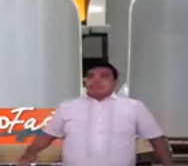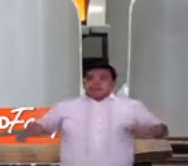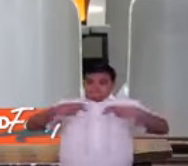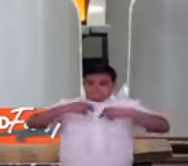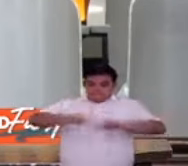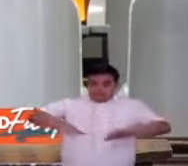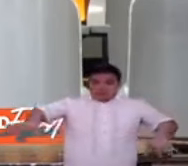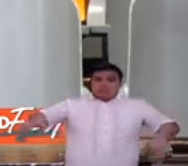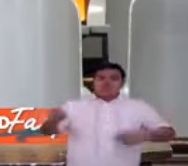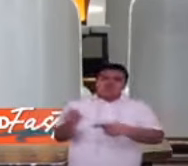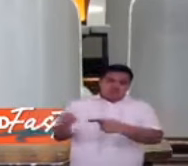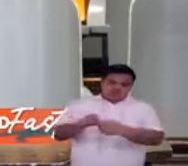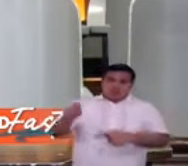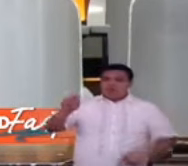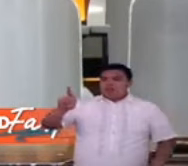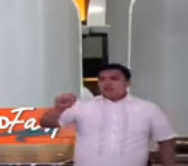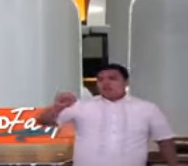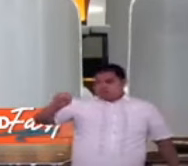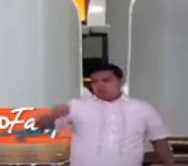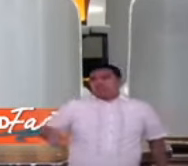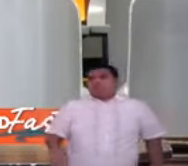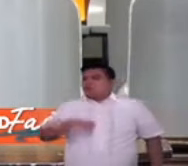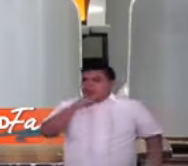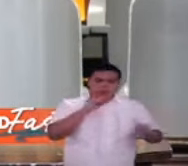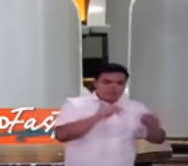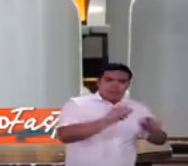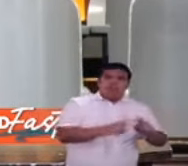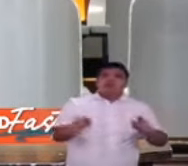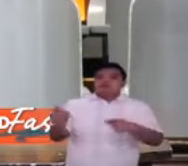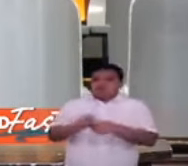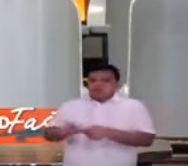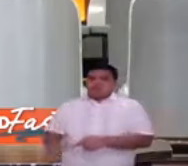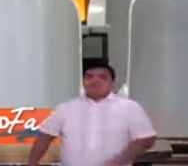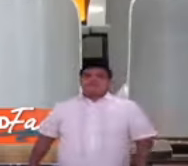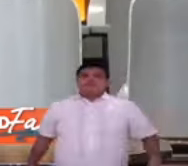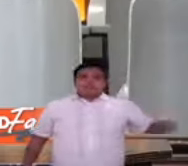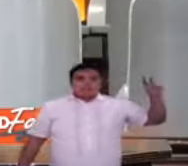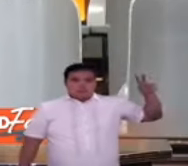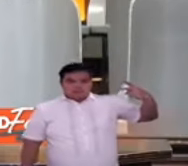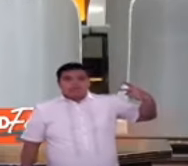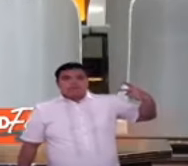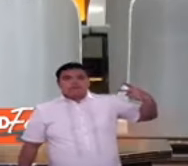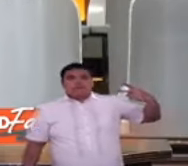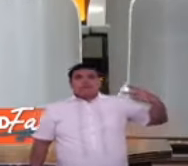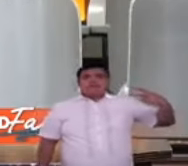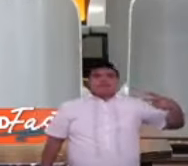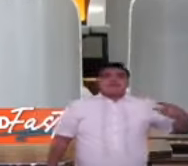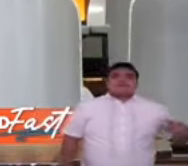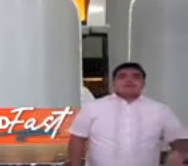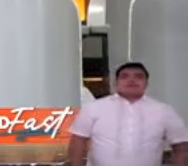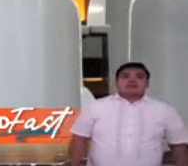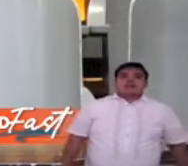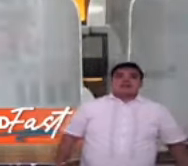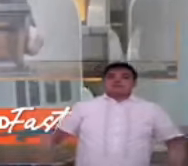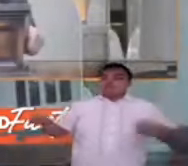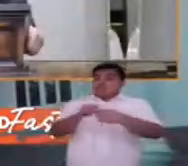children, young children today? Train them. Don't just teach them, train them. Secondly, we find in this passage of Scripture, train